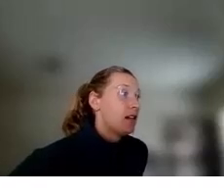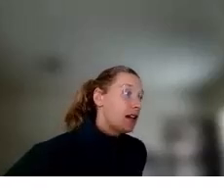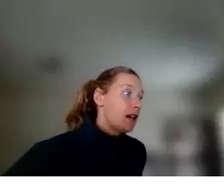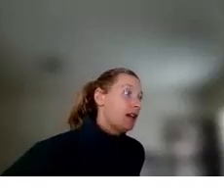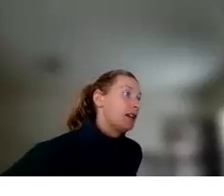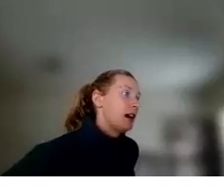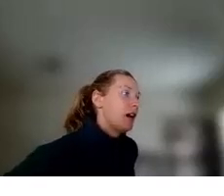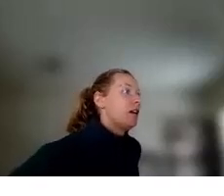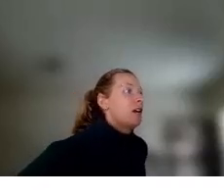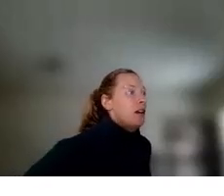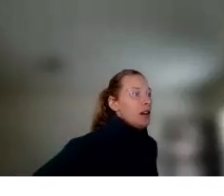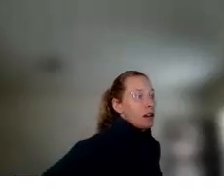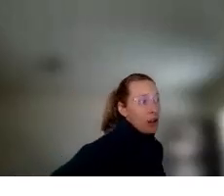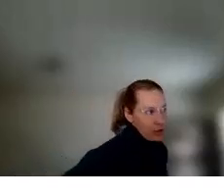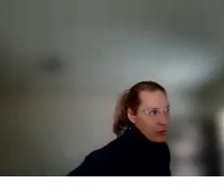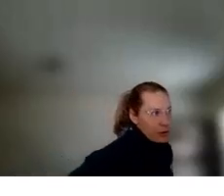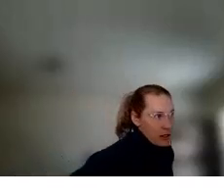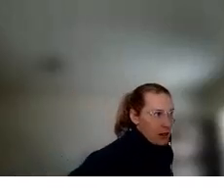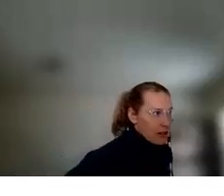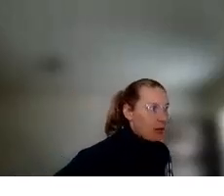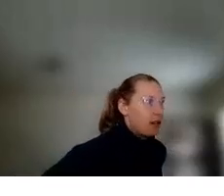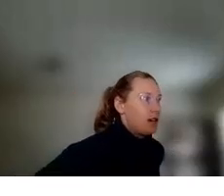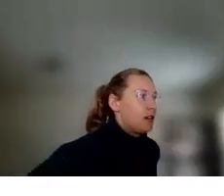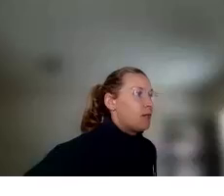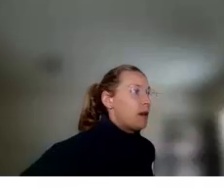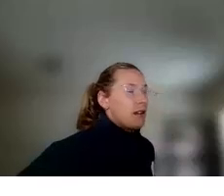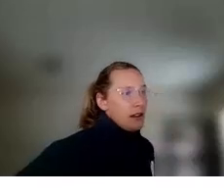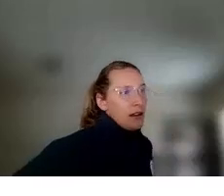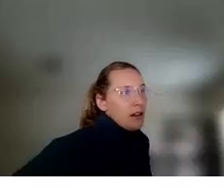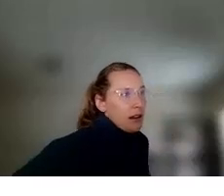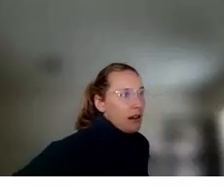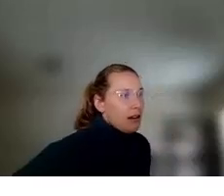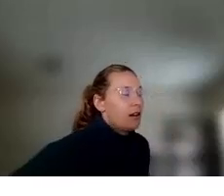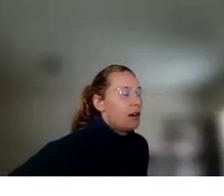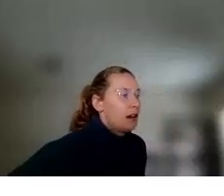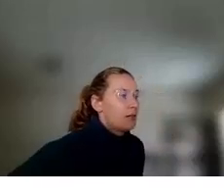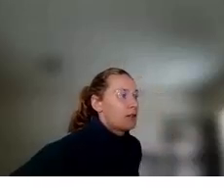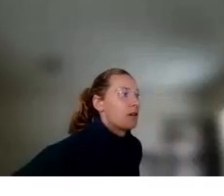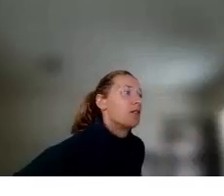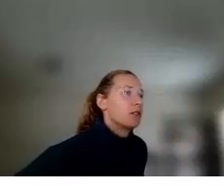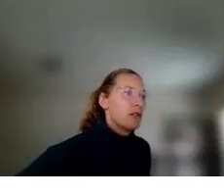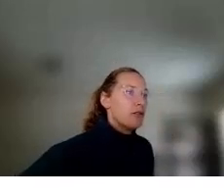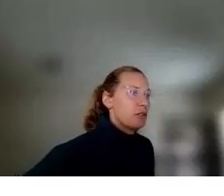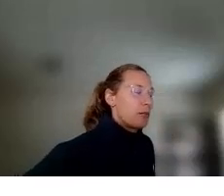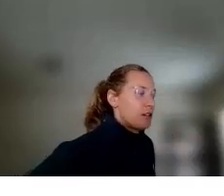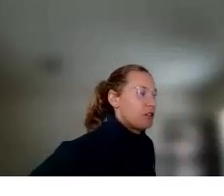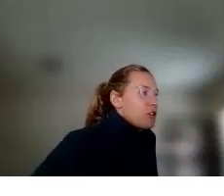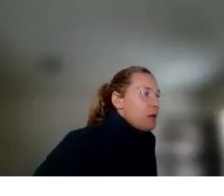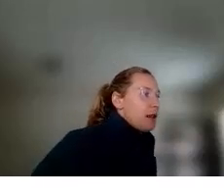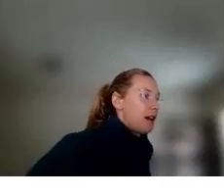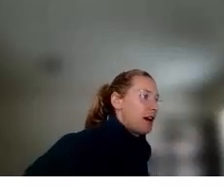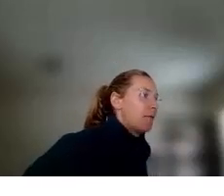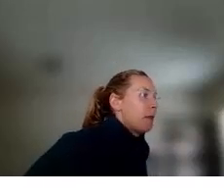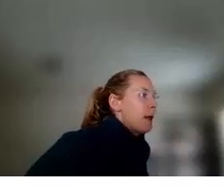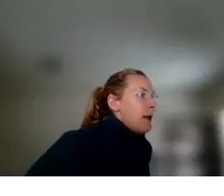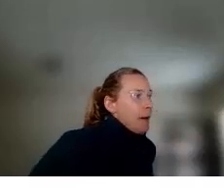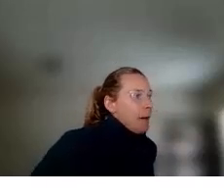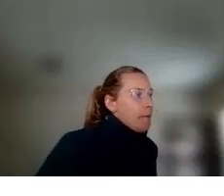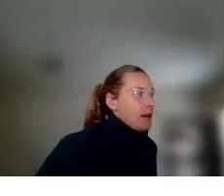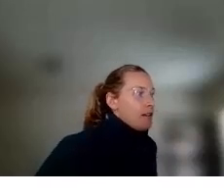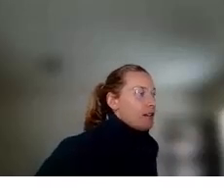this in the eating ADL. It could also be documented in the bathing ADL. So you'll use your best judgment